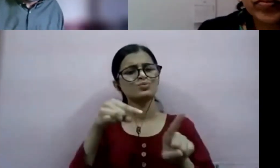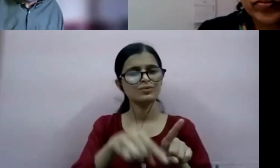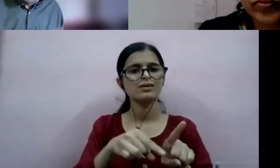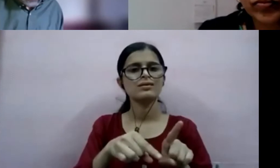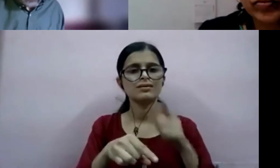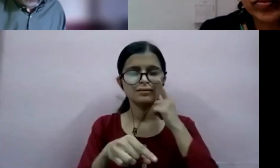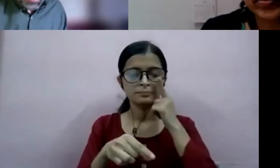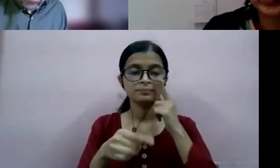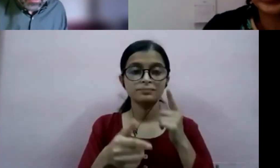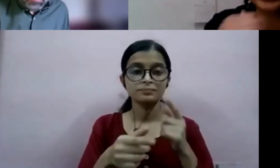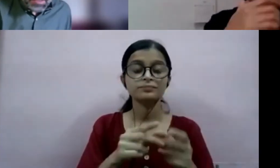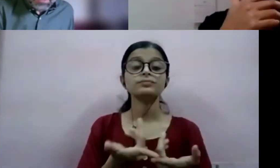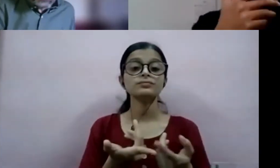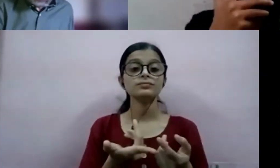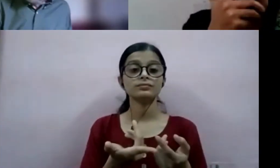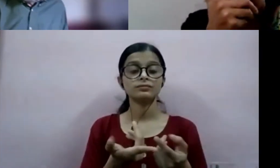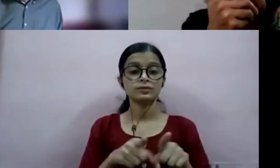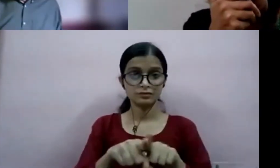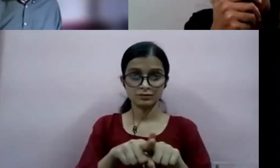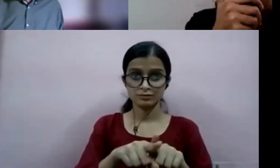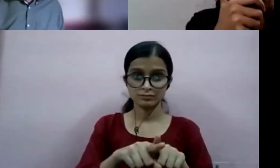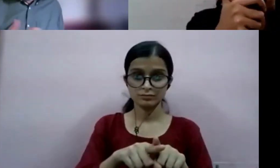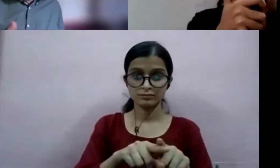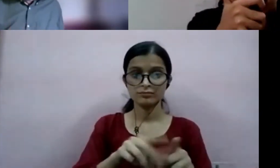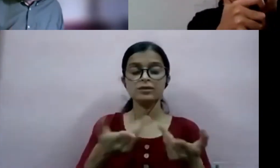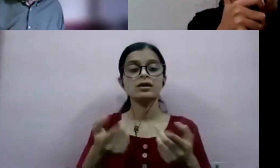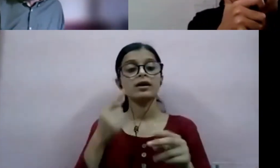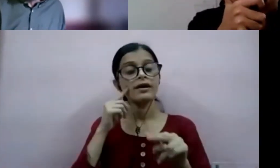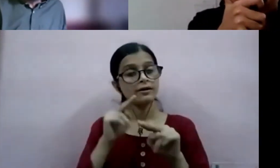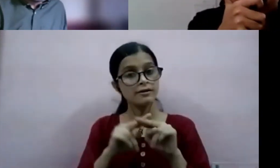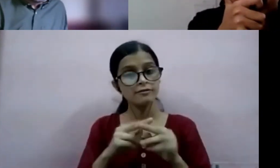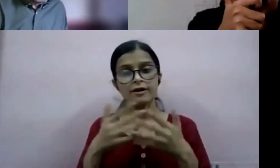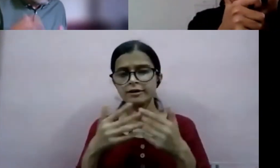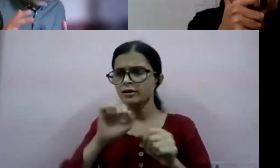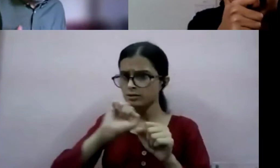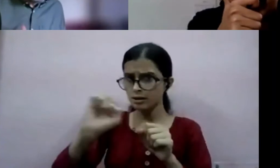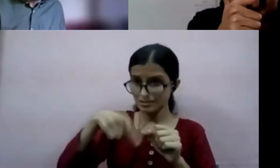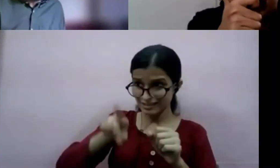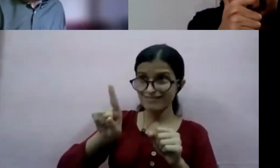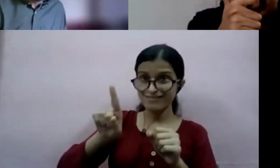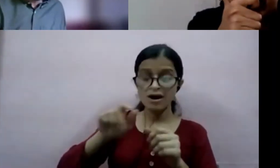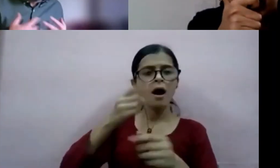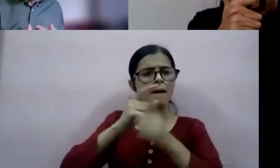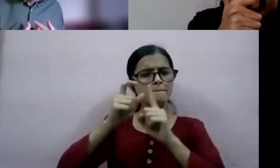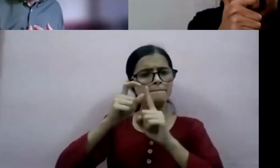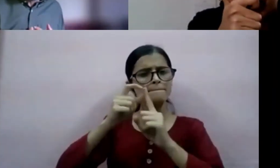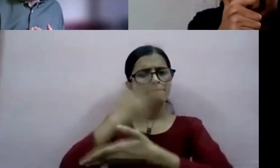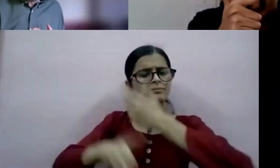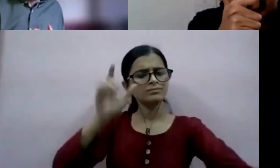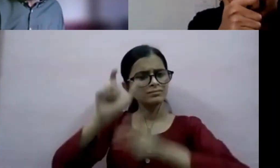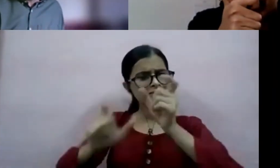to do. And I think doing a PhD is very interesting because you do this work yourself. And so you have to be able to, you're on your